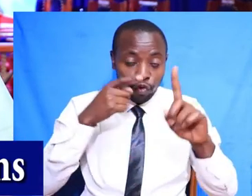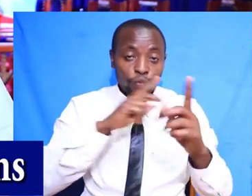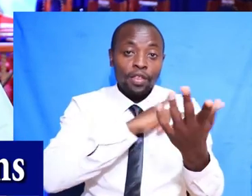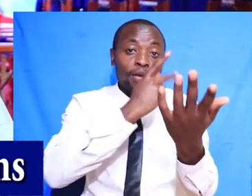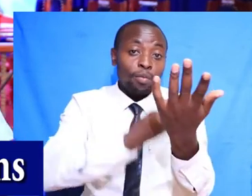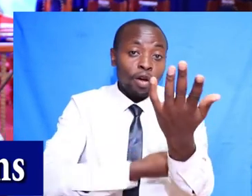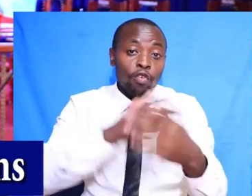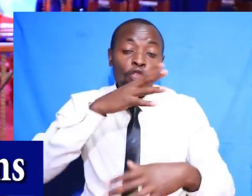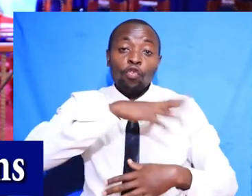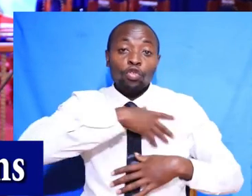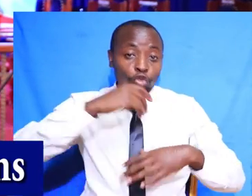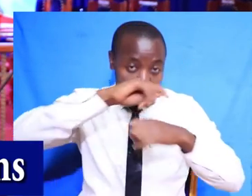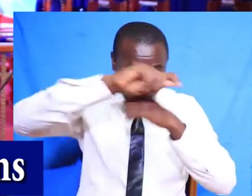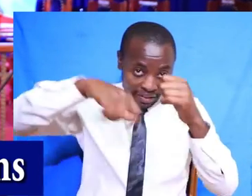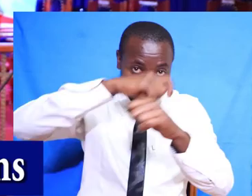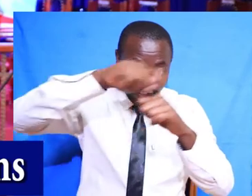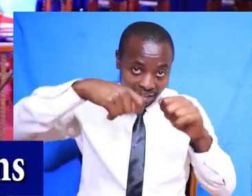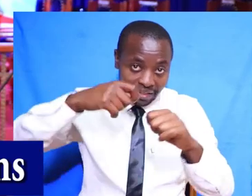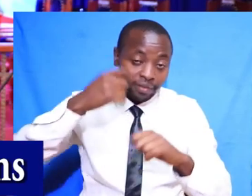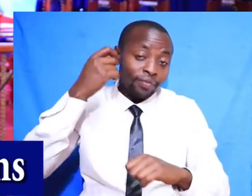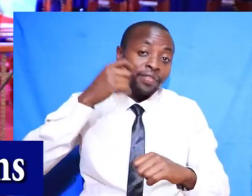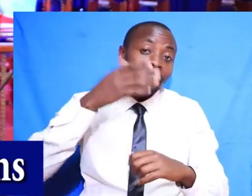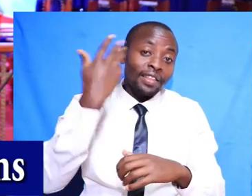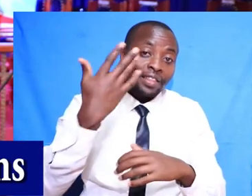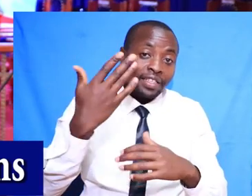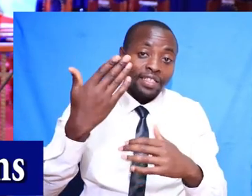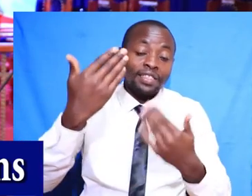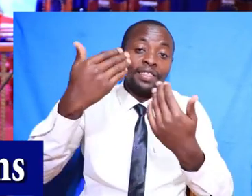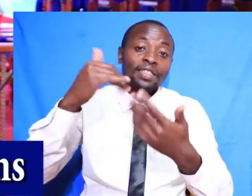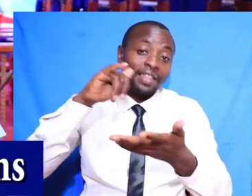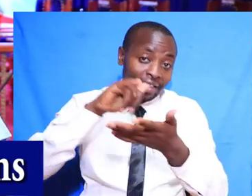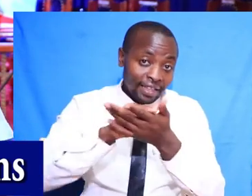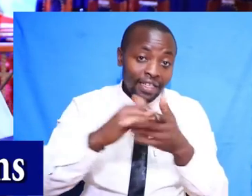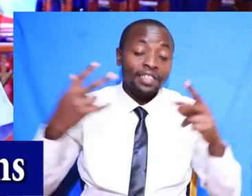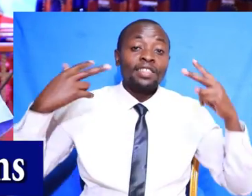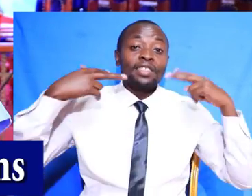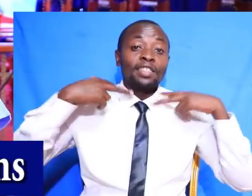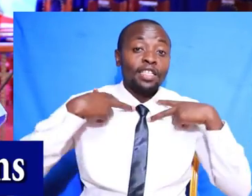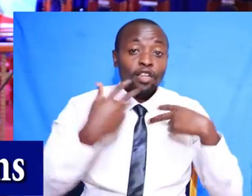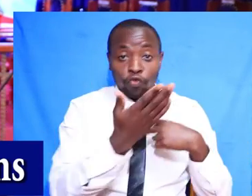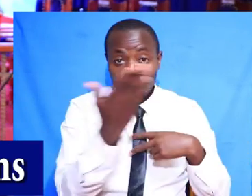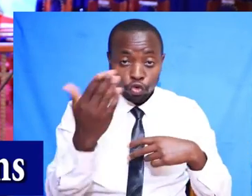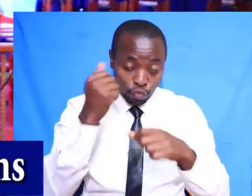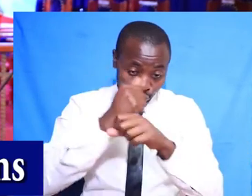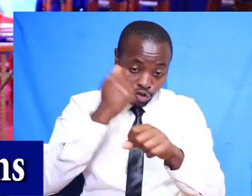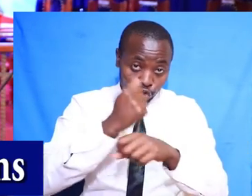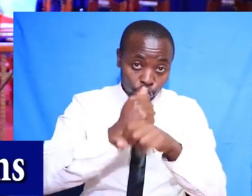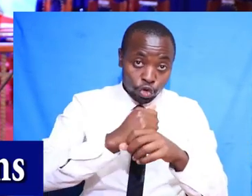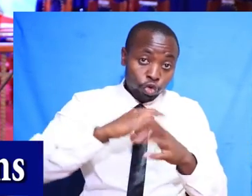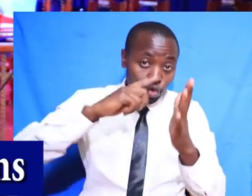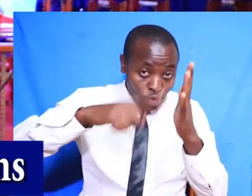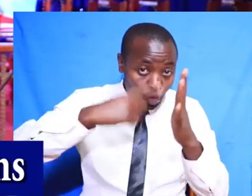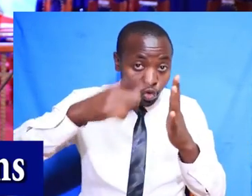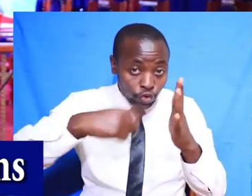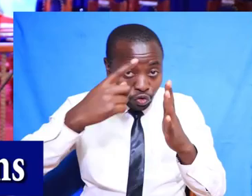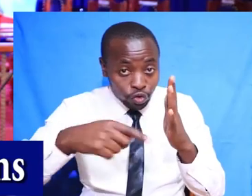ties and the things that keeps on entangling you and making you not to progress